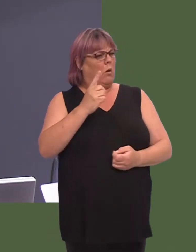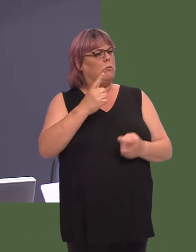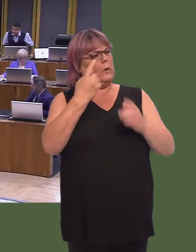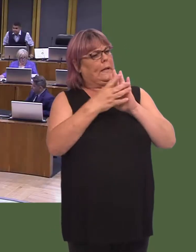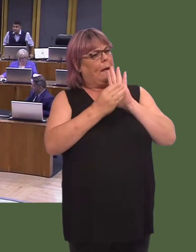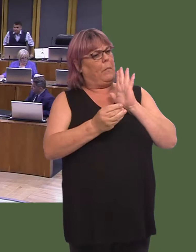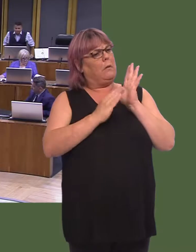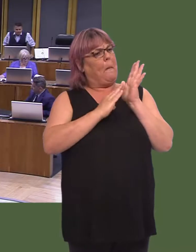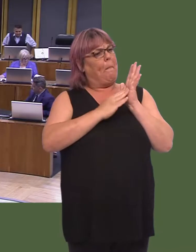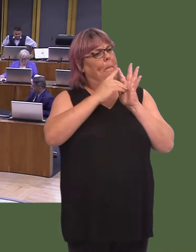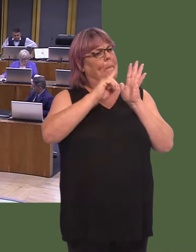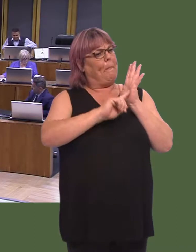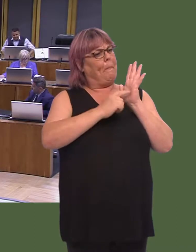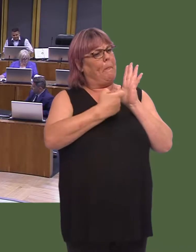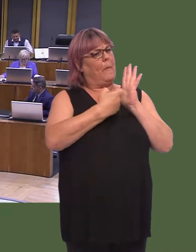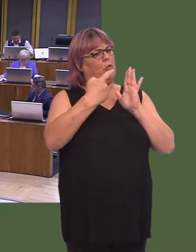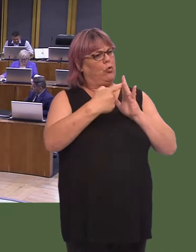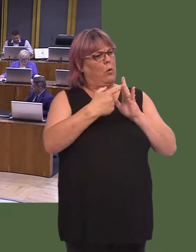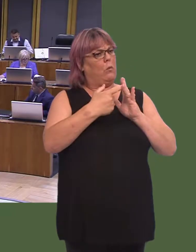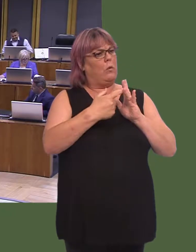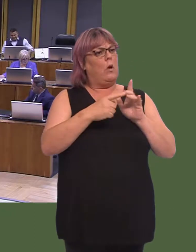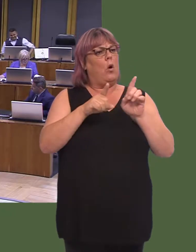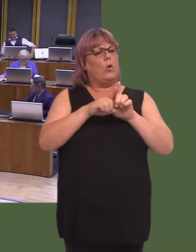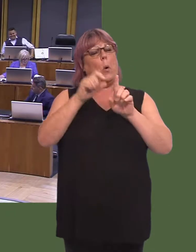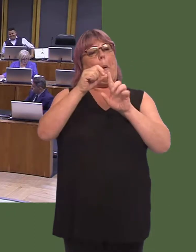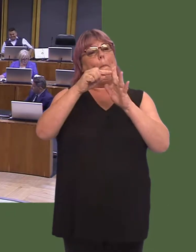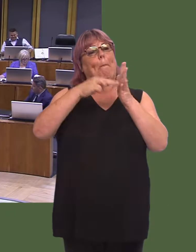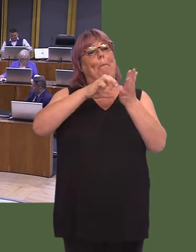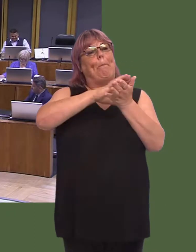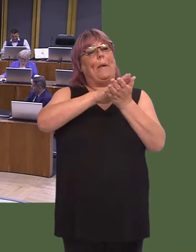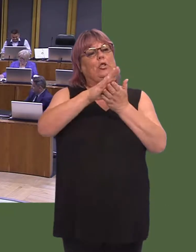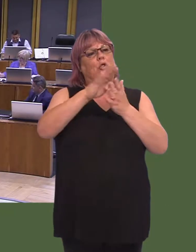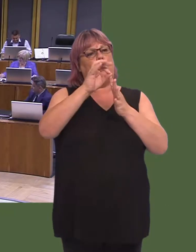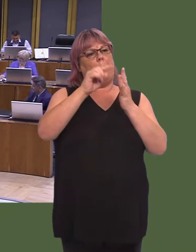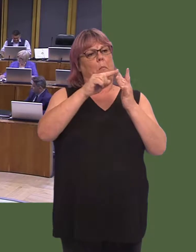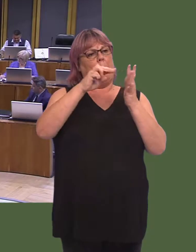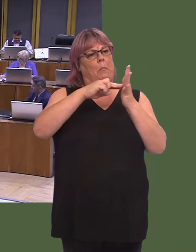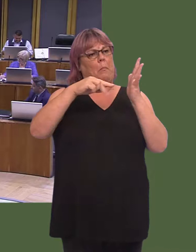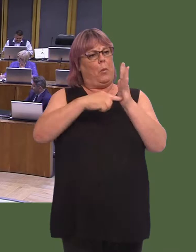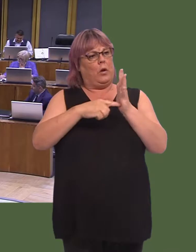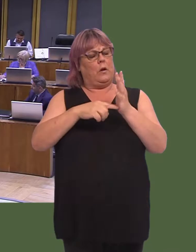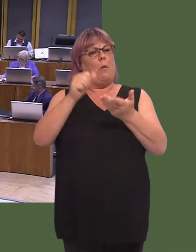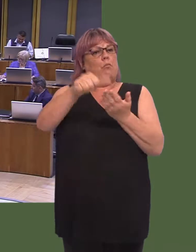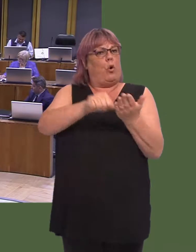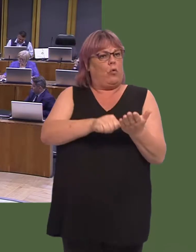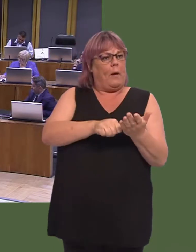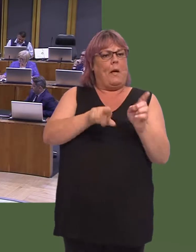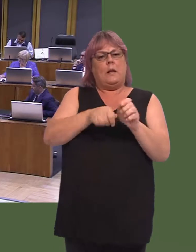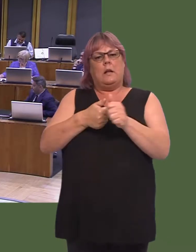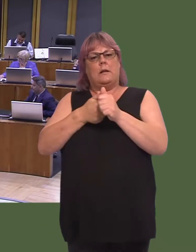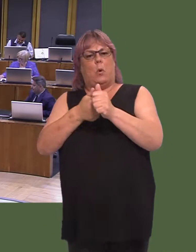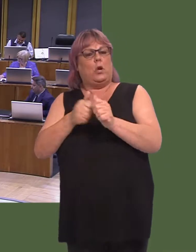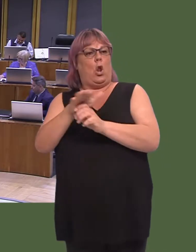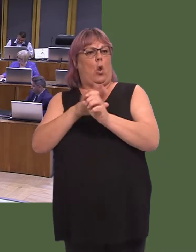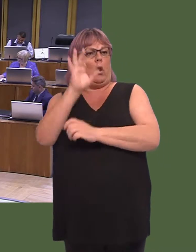Metro obviously is one obvious example of how that is being done. We also have our pinch points programme, the improvements to public transport I've